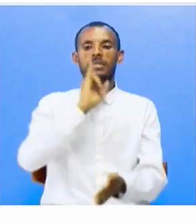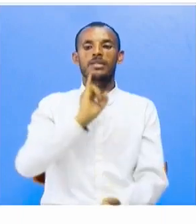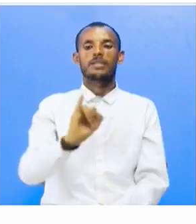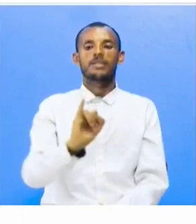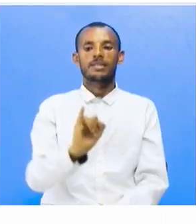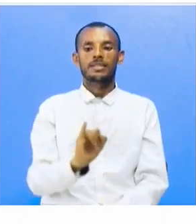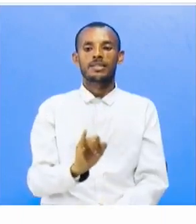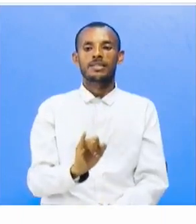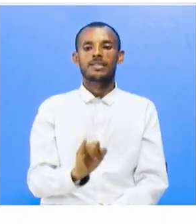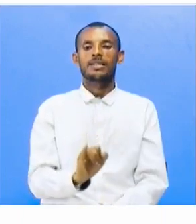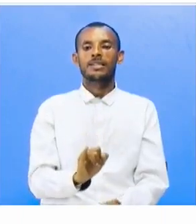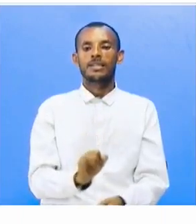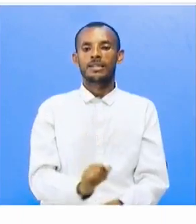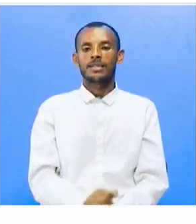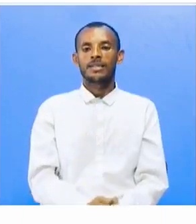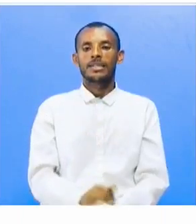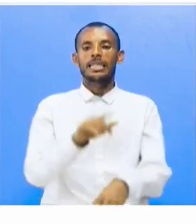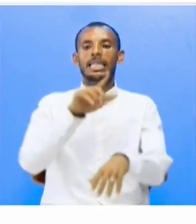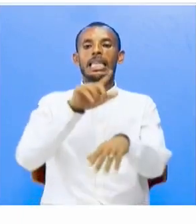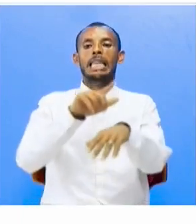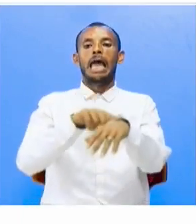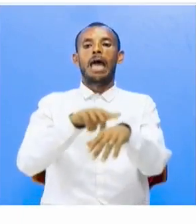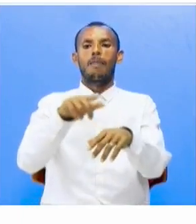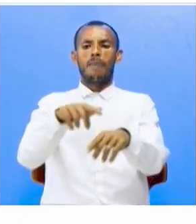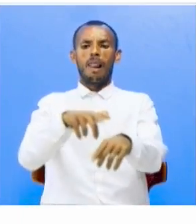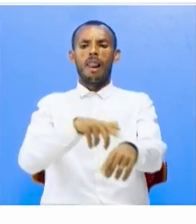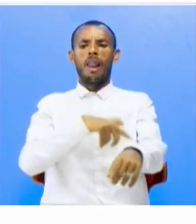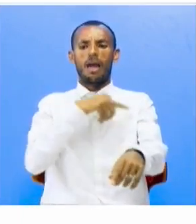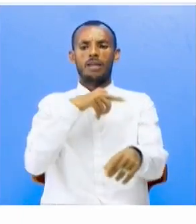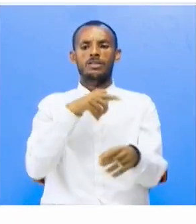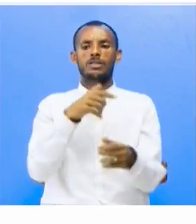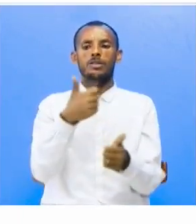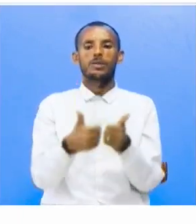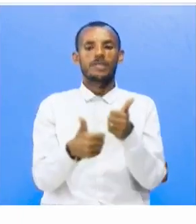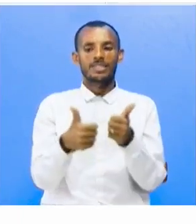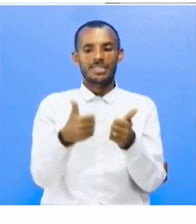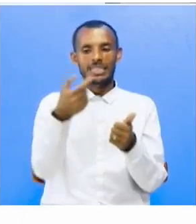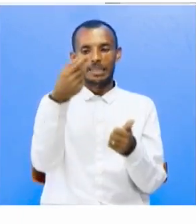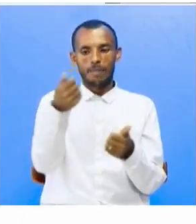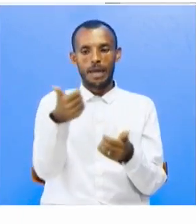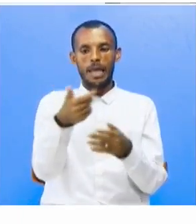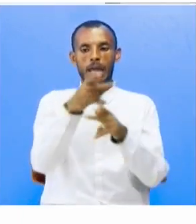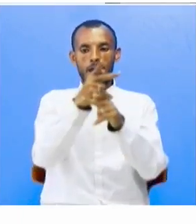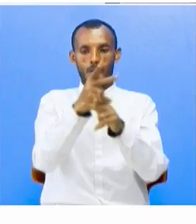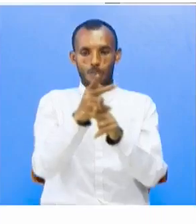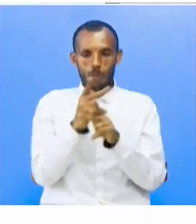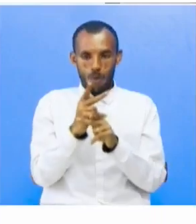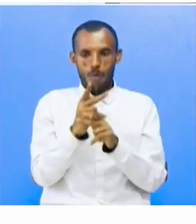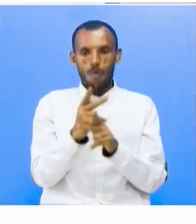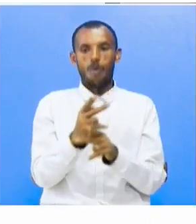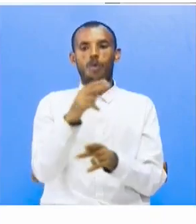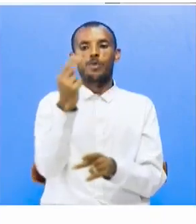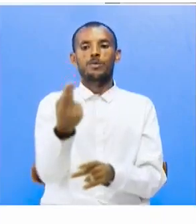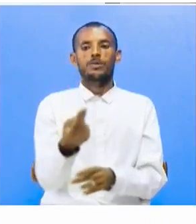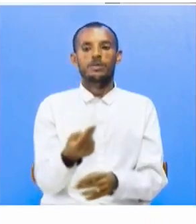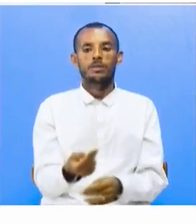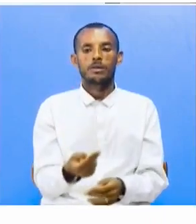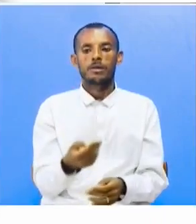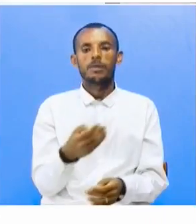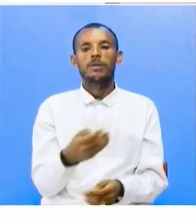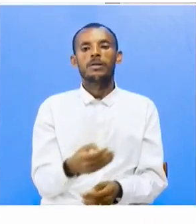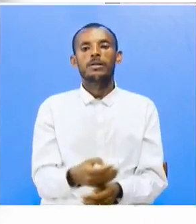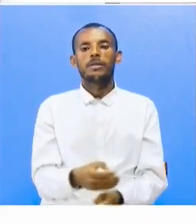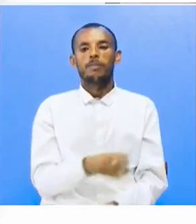It is time length in which the money is borrowed or invested. Is the